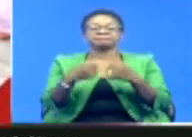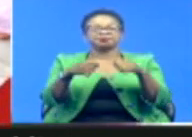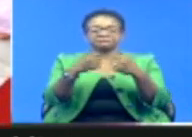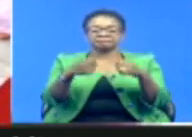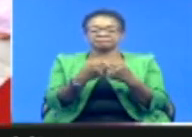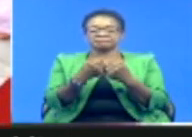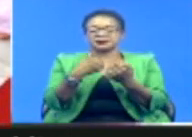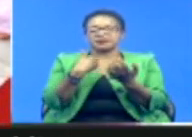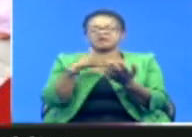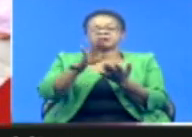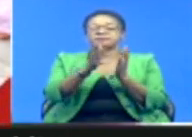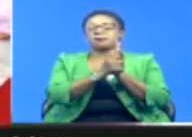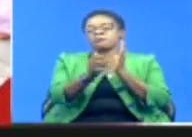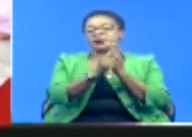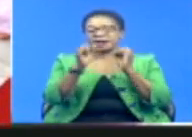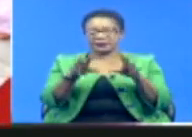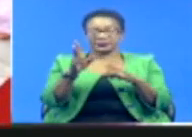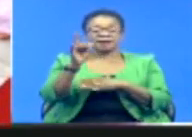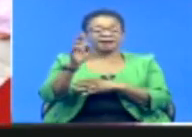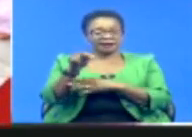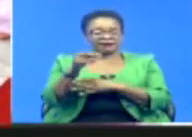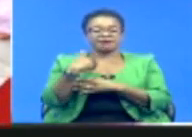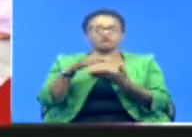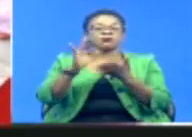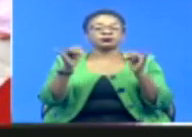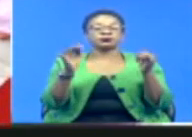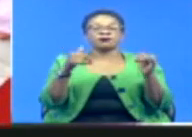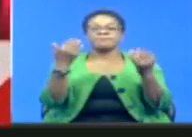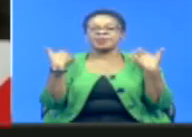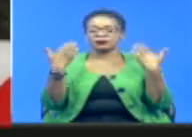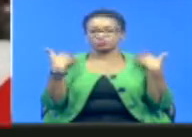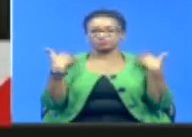as unpopular. Kennedy Murray reports from Meru.